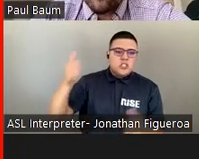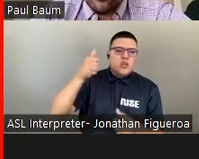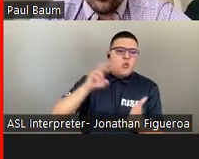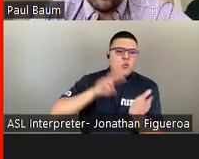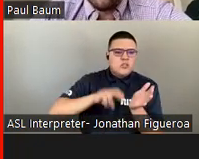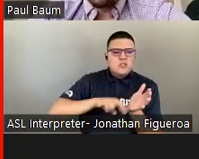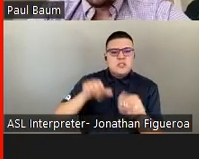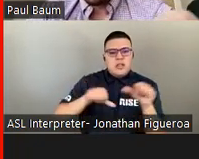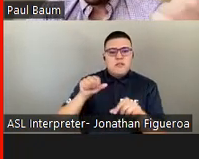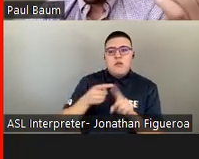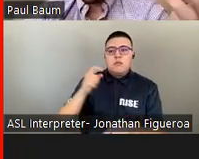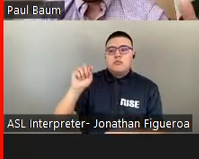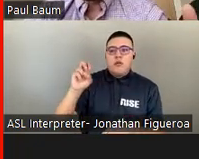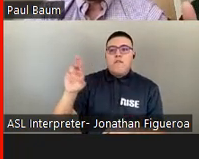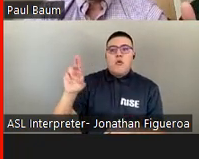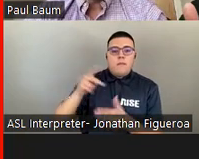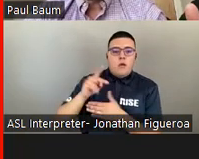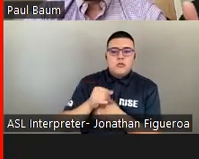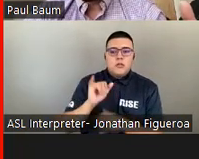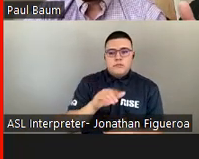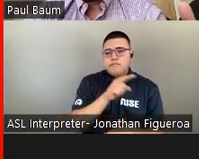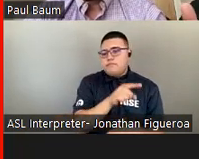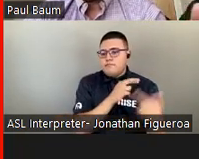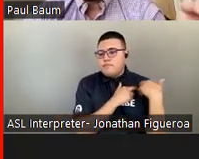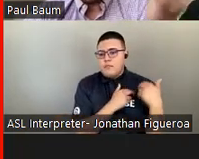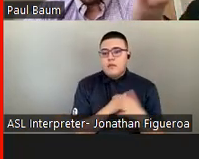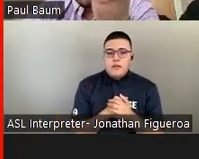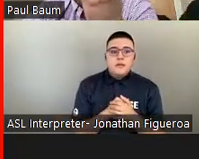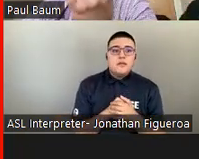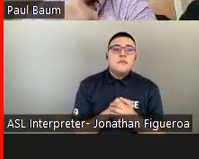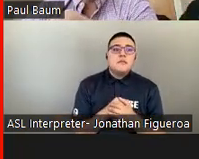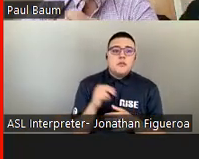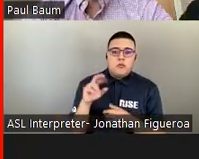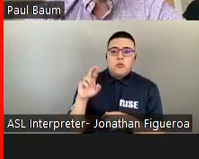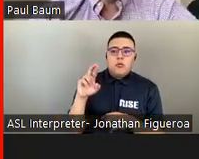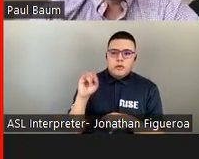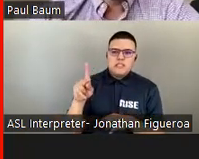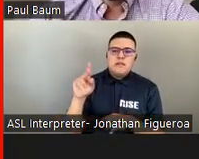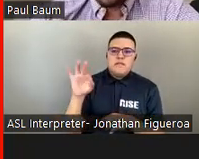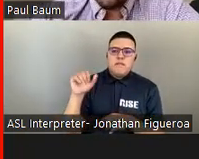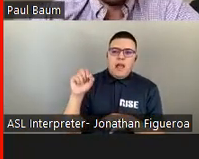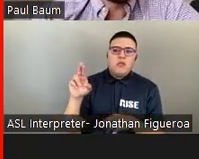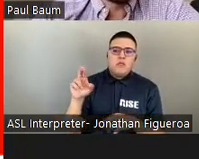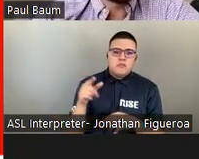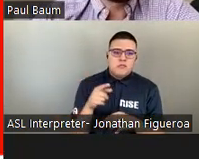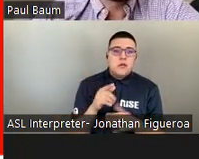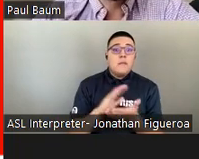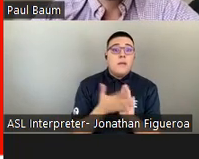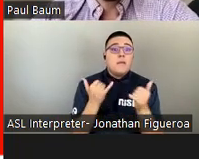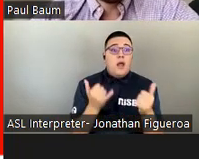Project. That's going to be part of our risk factors, but moving into